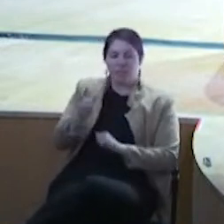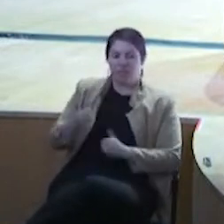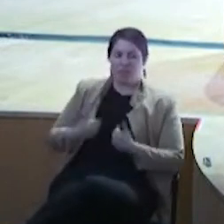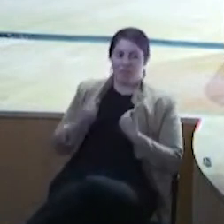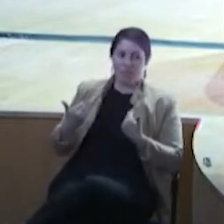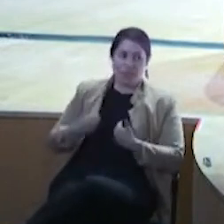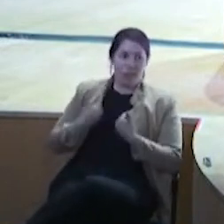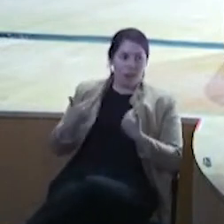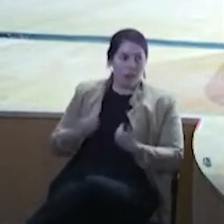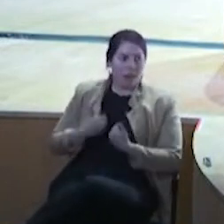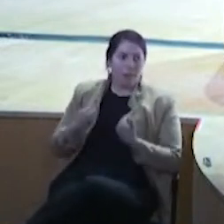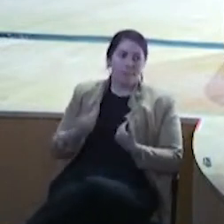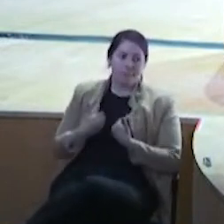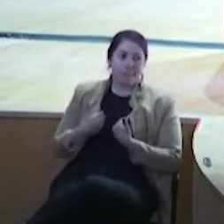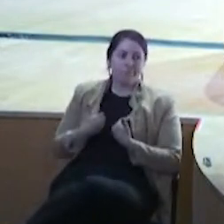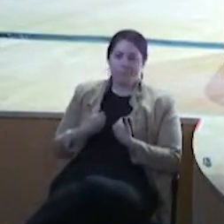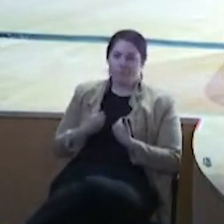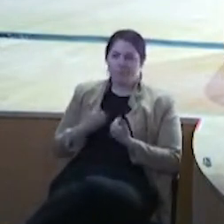youth,